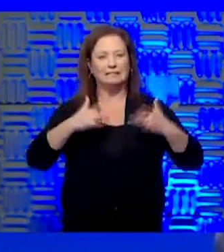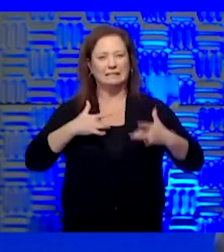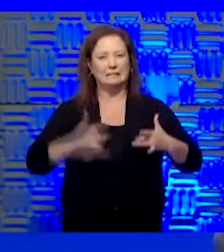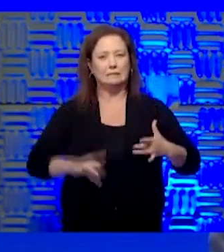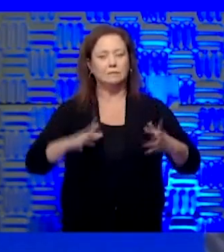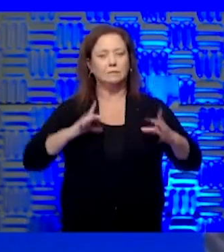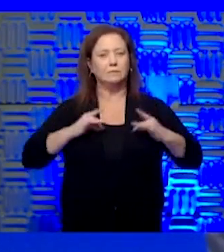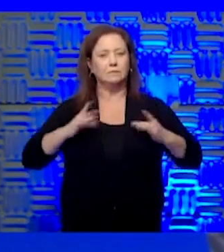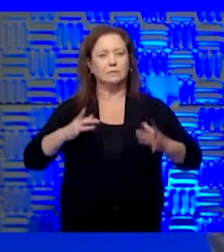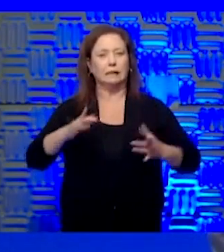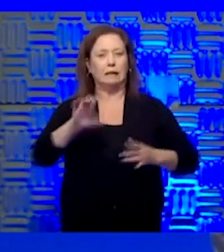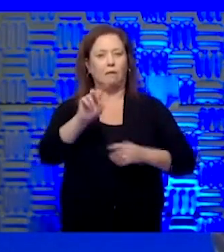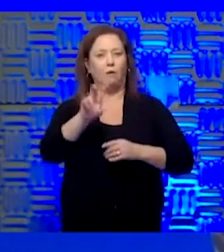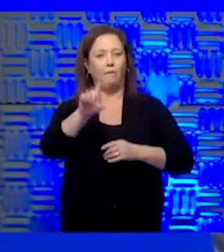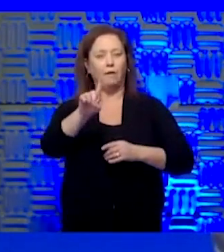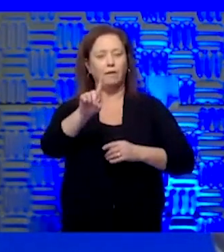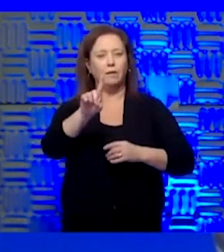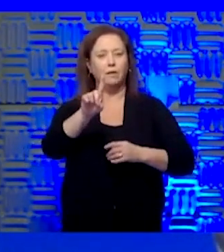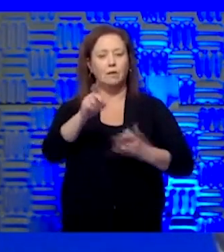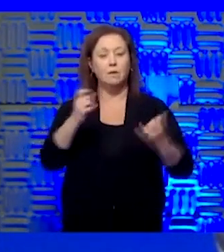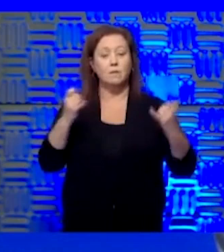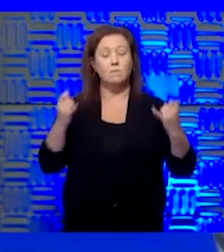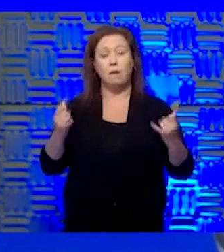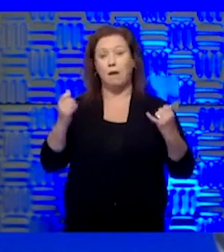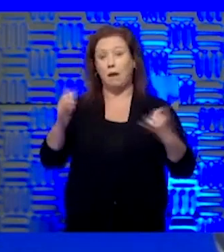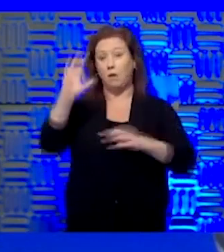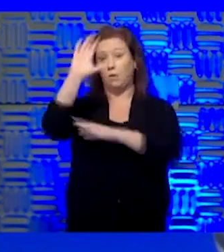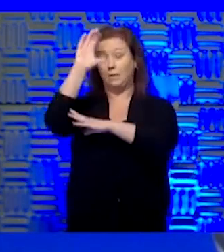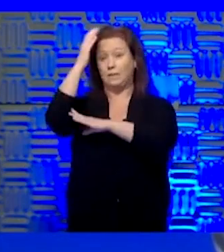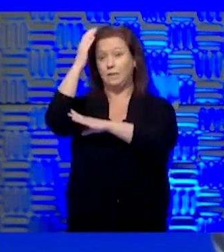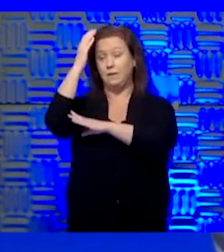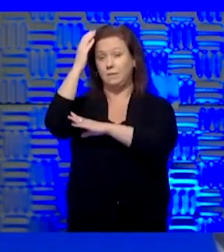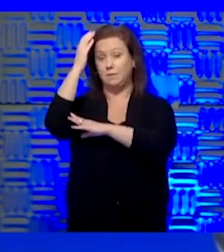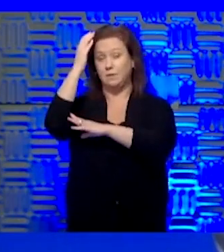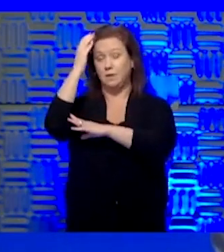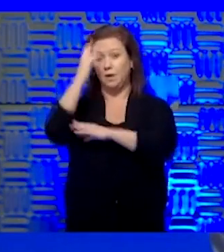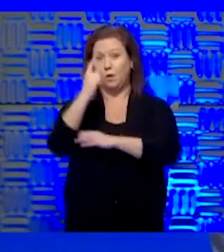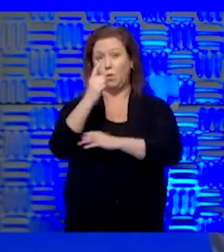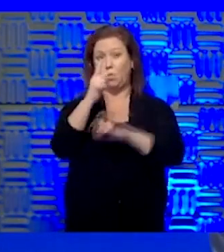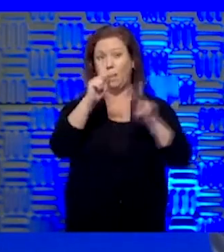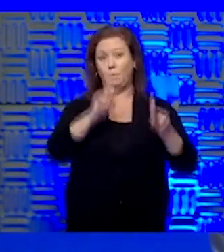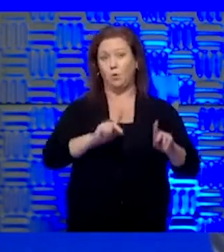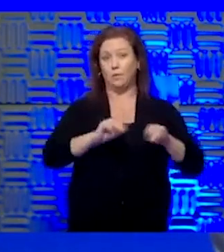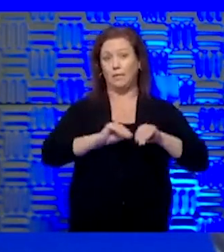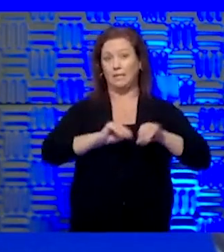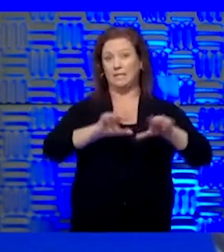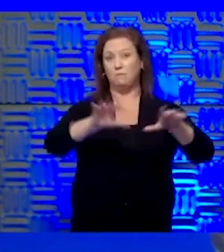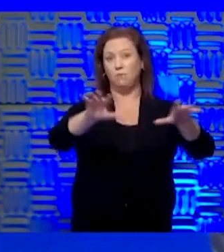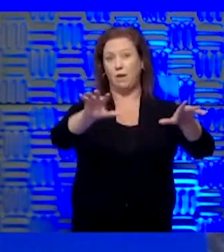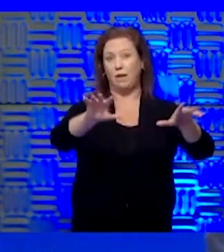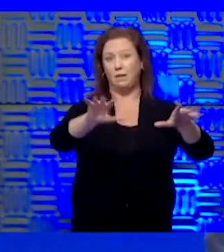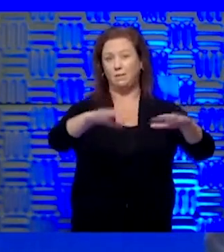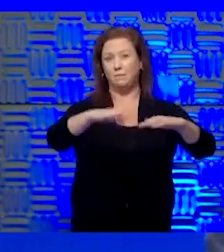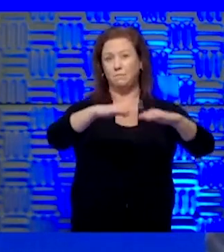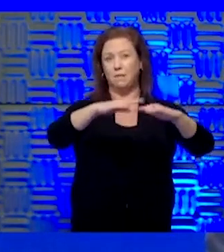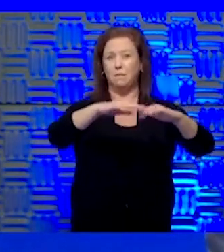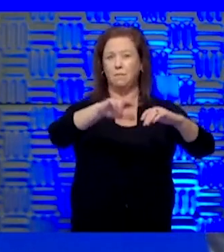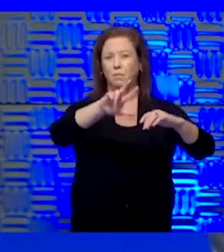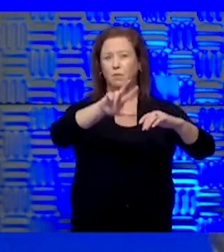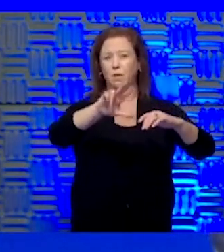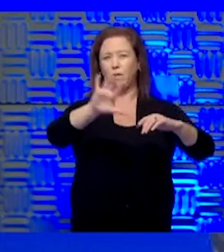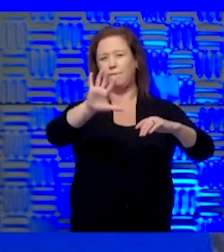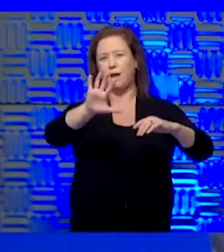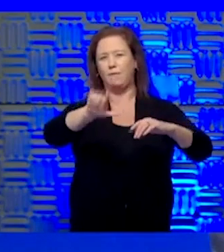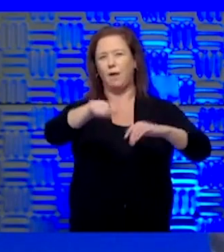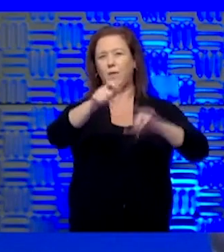disease. Right now, it seems as if one person can spread it to at least 3 or 5 other people.